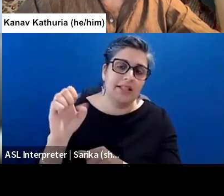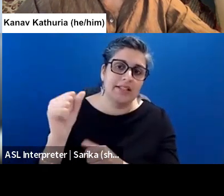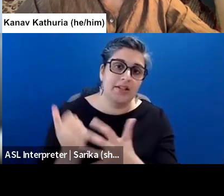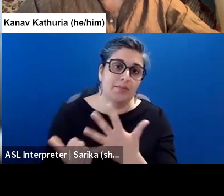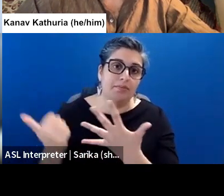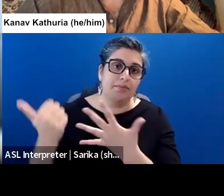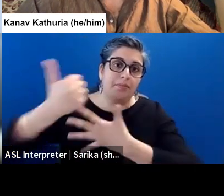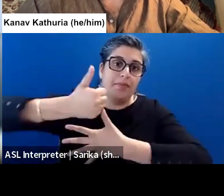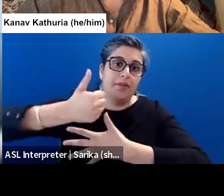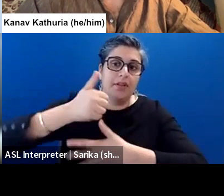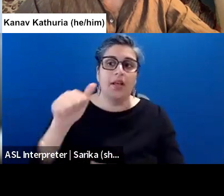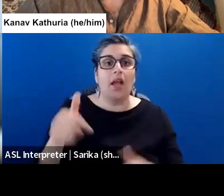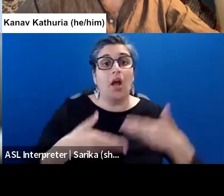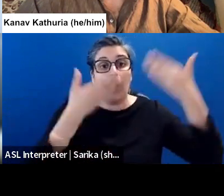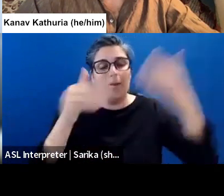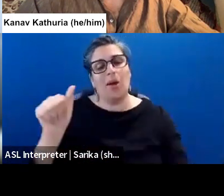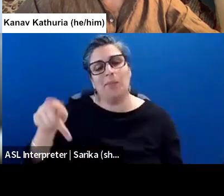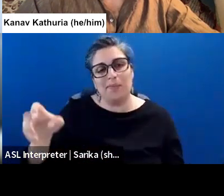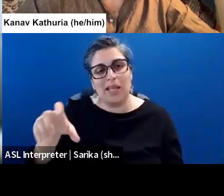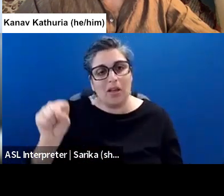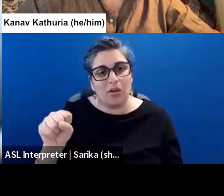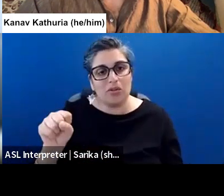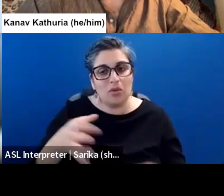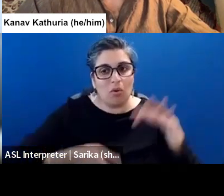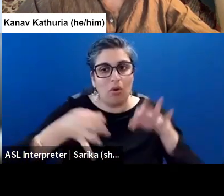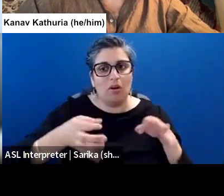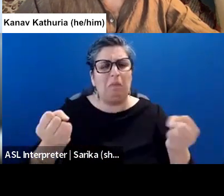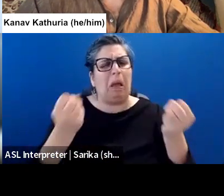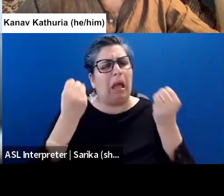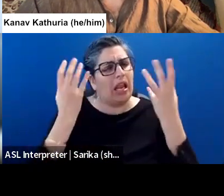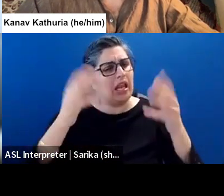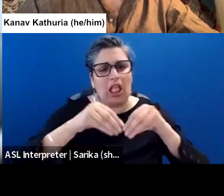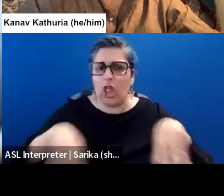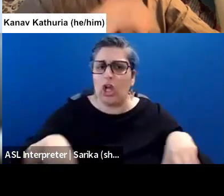to appeals courts, we had a ton of losses.